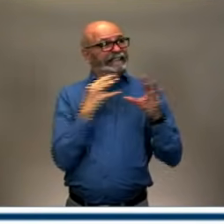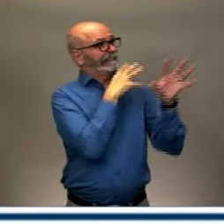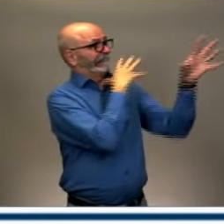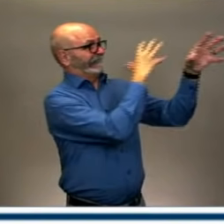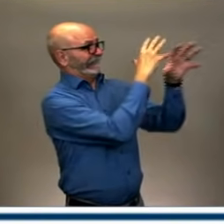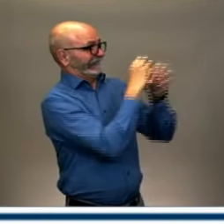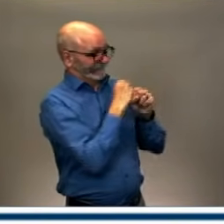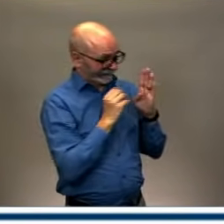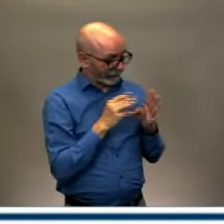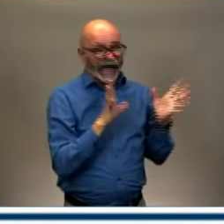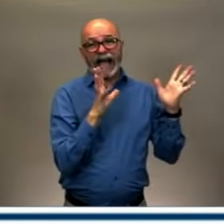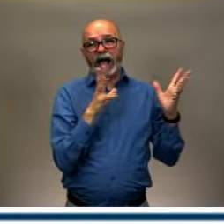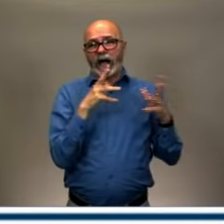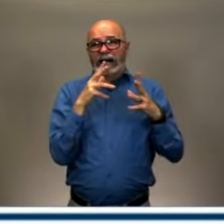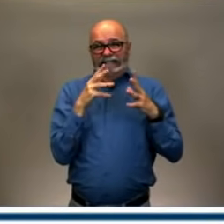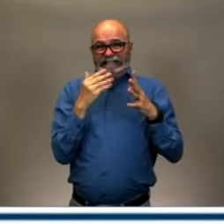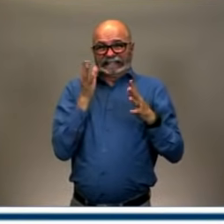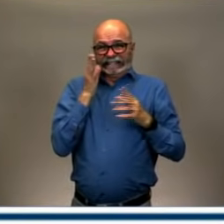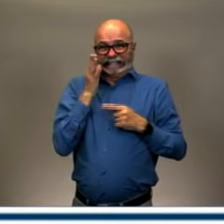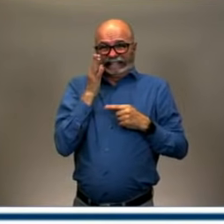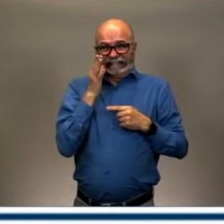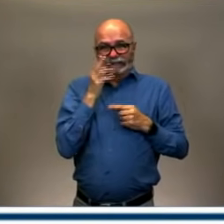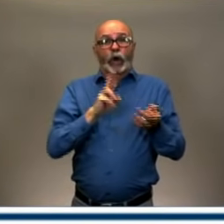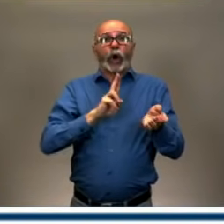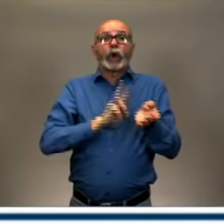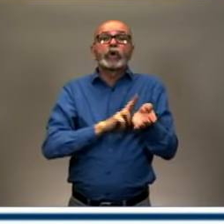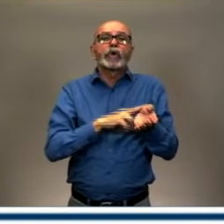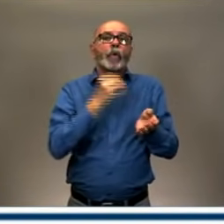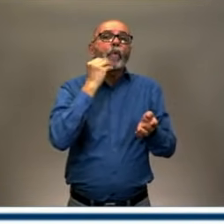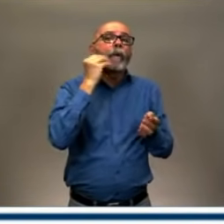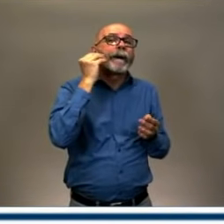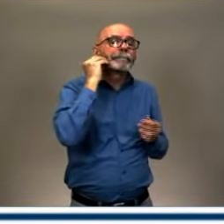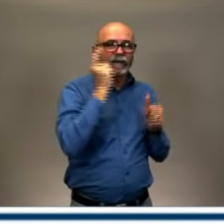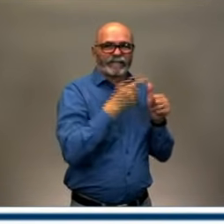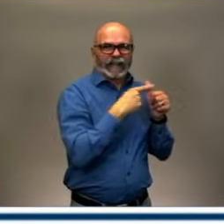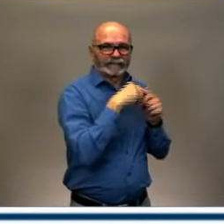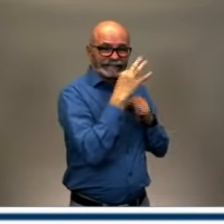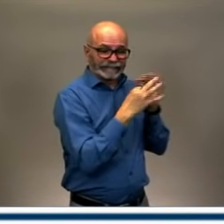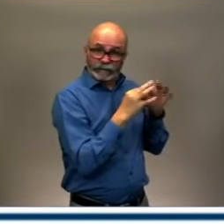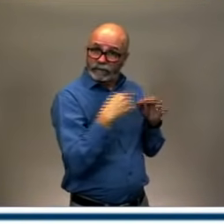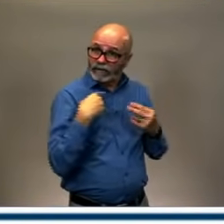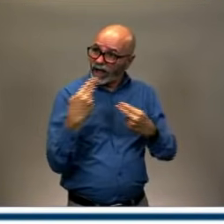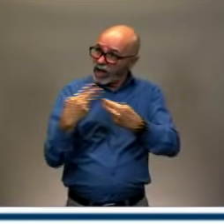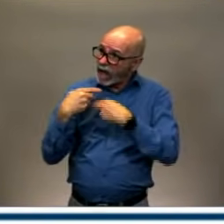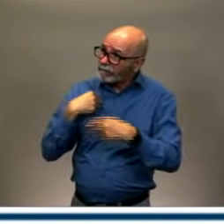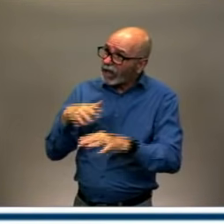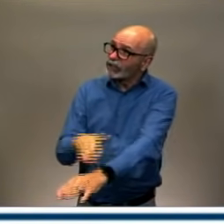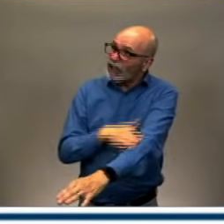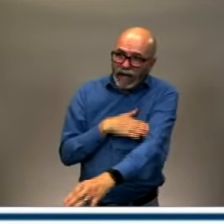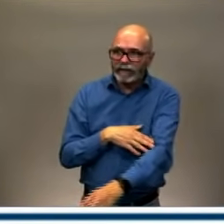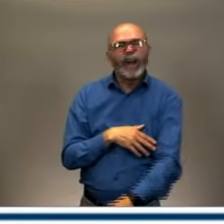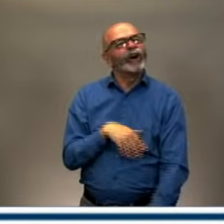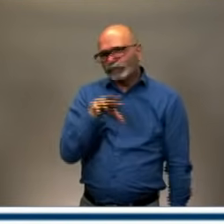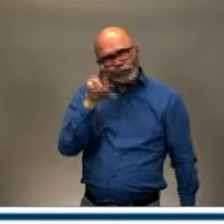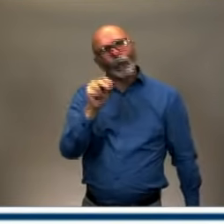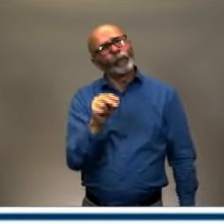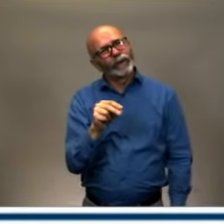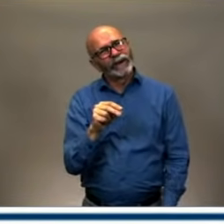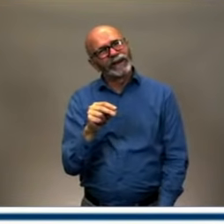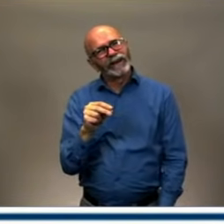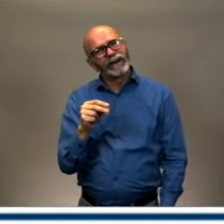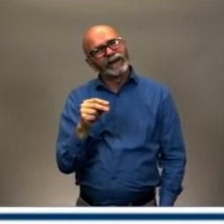to long-term care facilities and start immunizing people. We have not been slow. I just want to confirm to all Nova Scotians